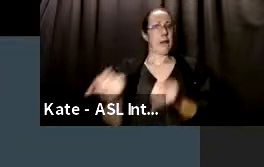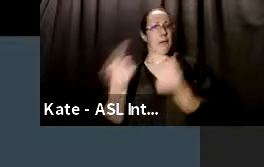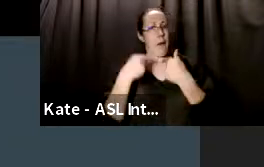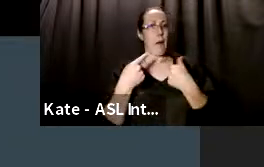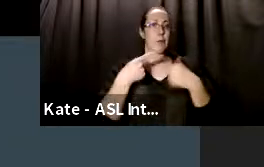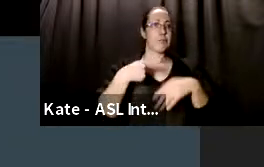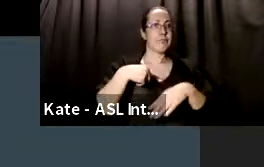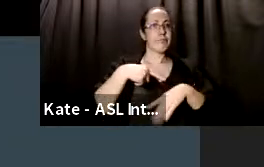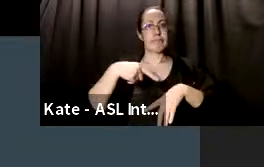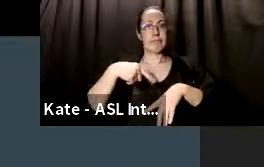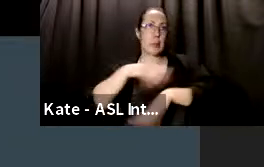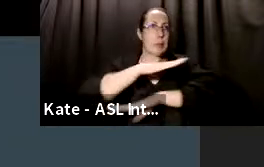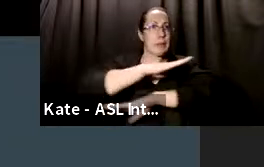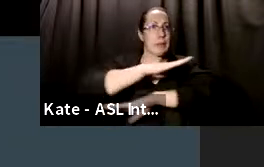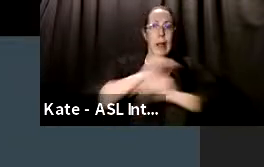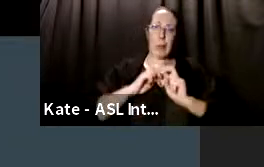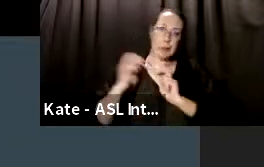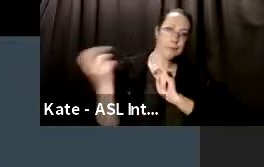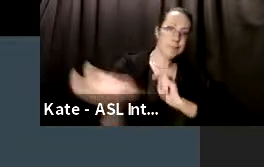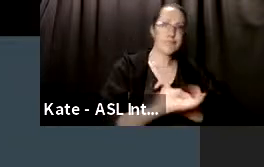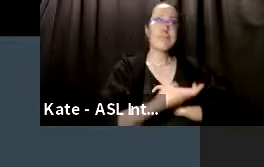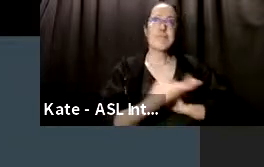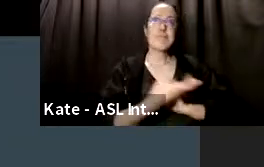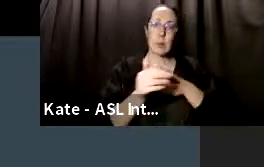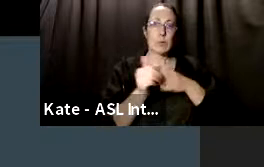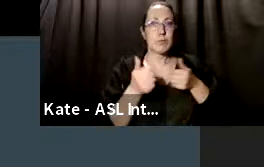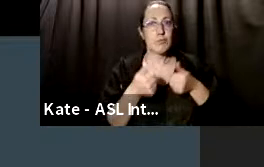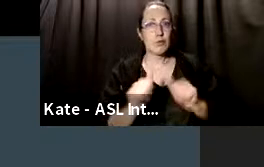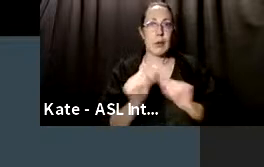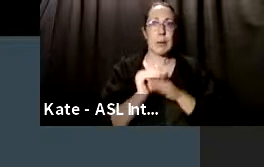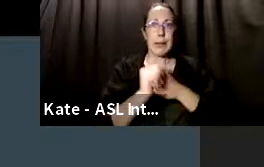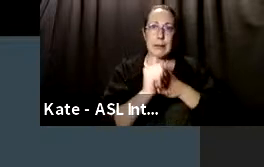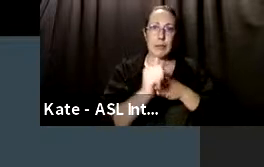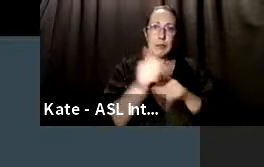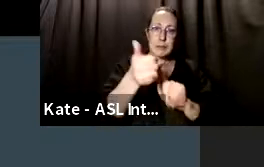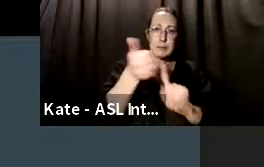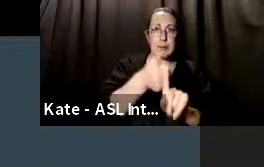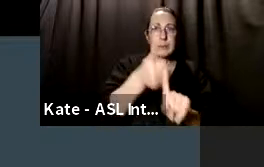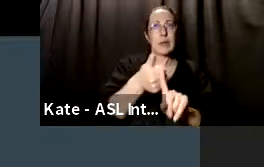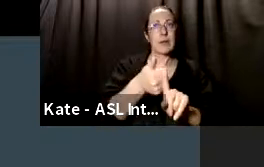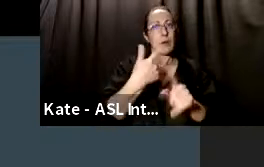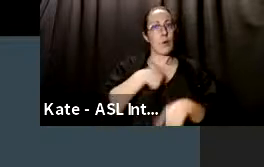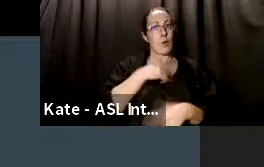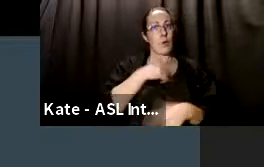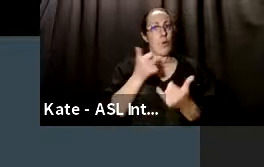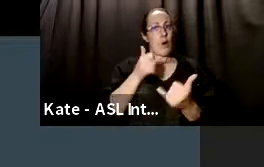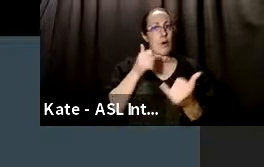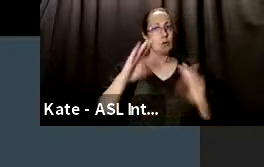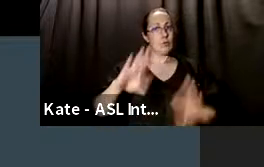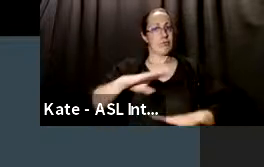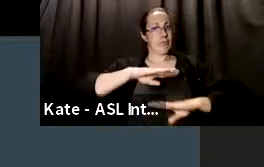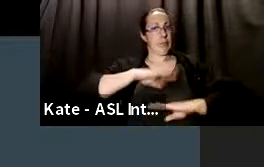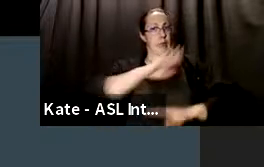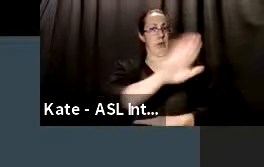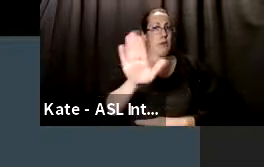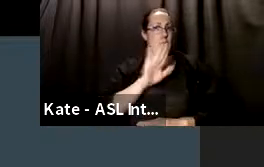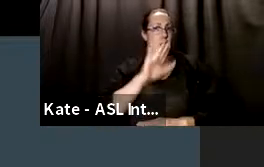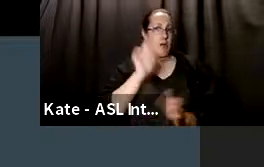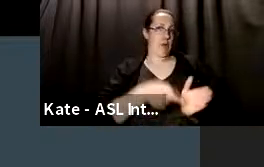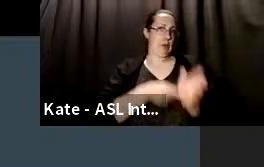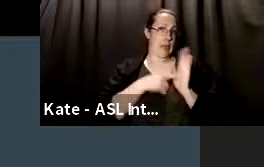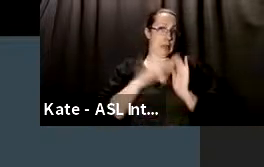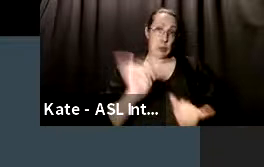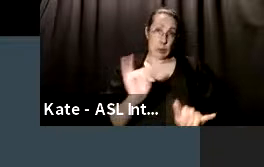in the TCC projects and the other work that they do, to, meet their needs. Some of them have needs that